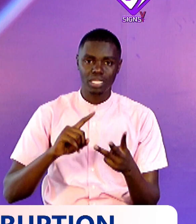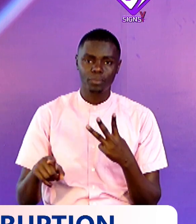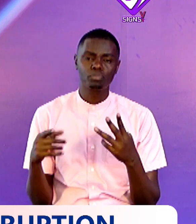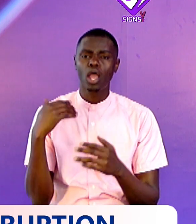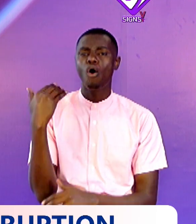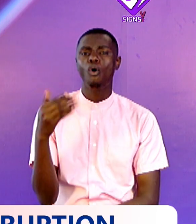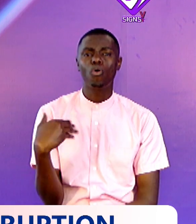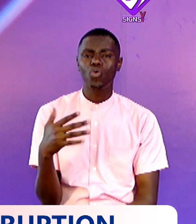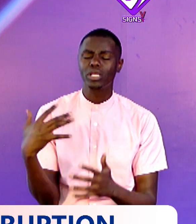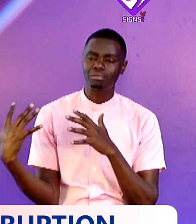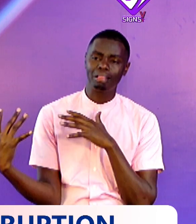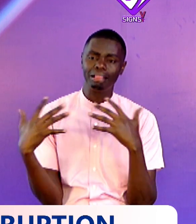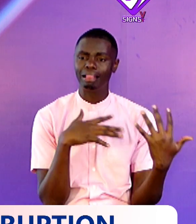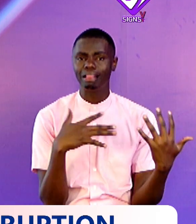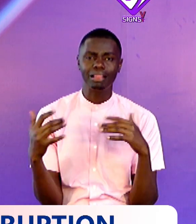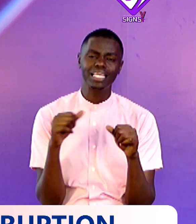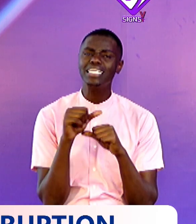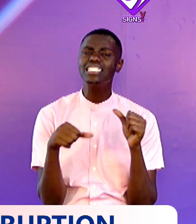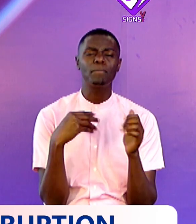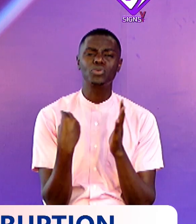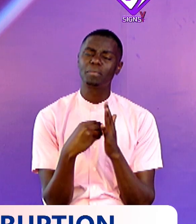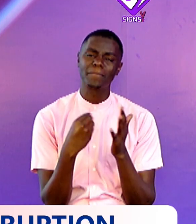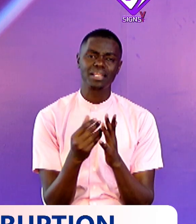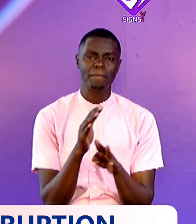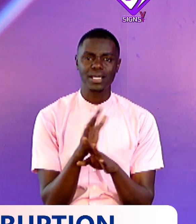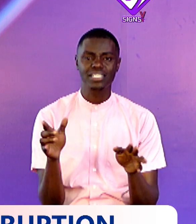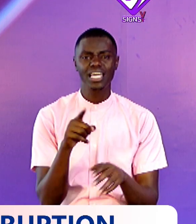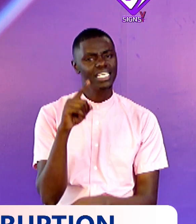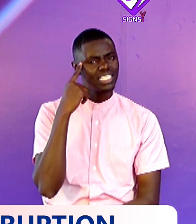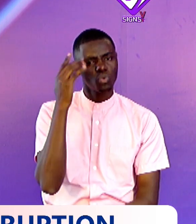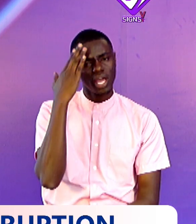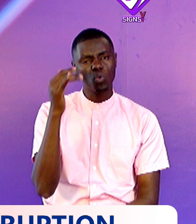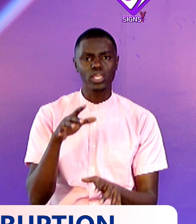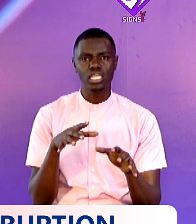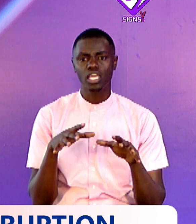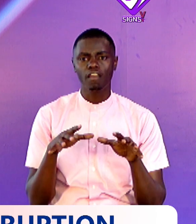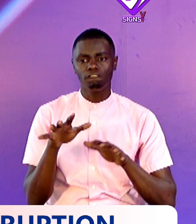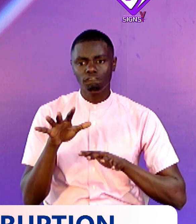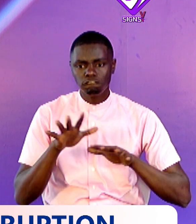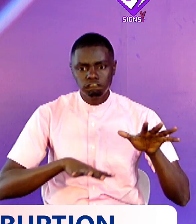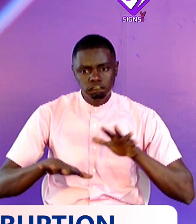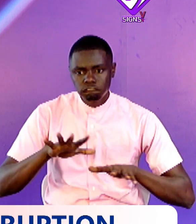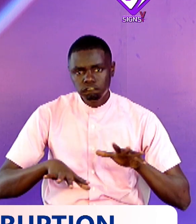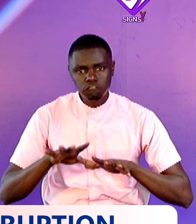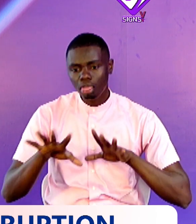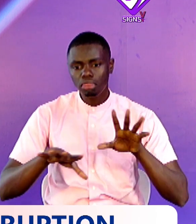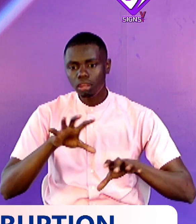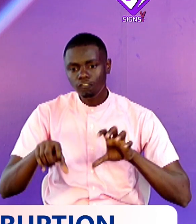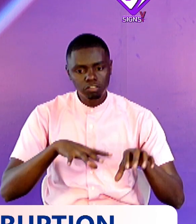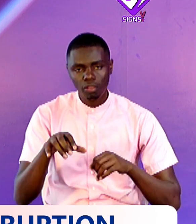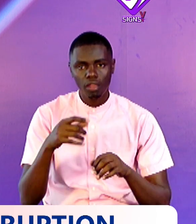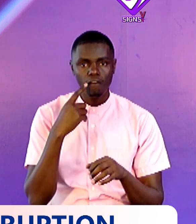always a push and pull. It's all about money. Is this why we scramble for leadership? By the way, I got feedback